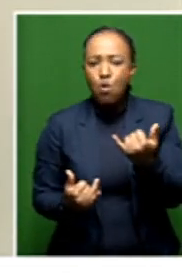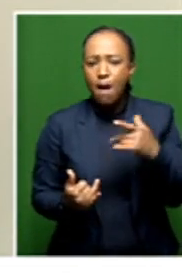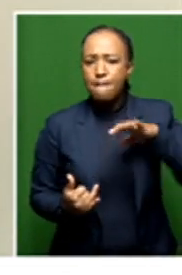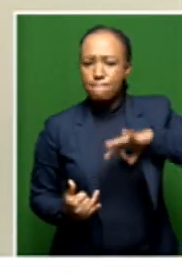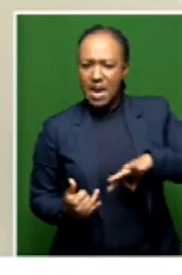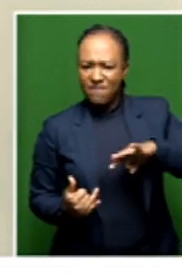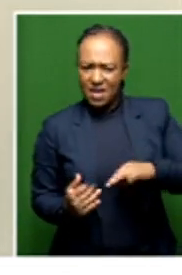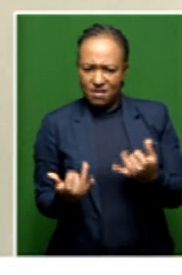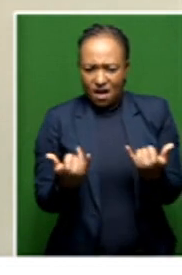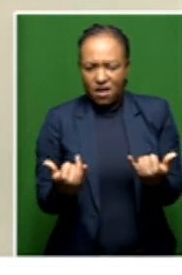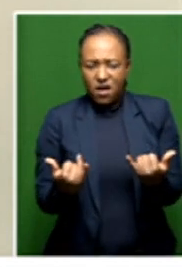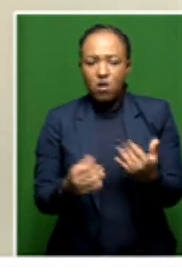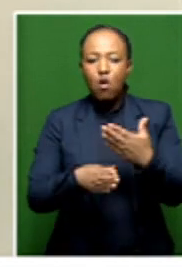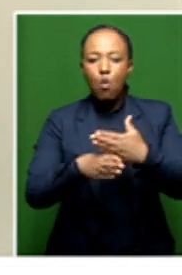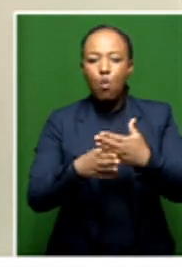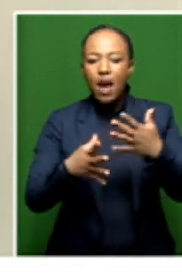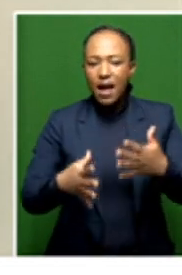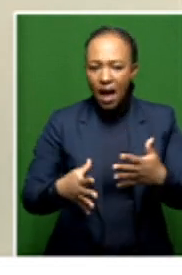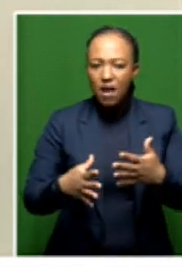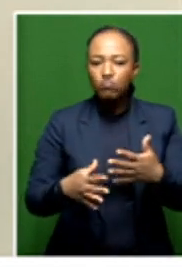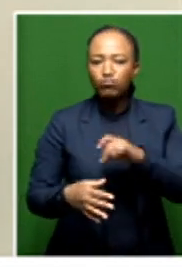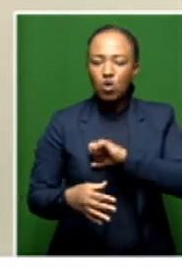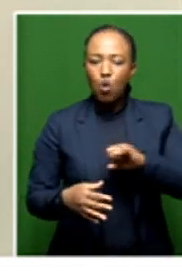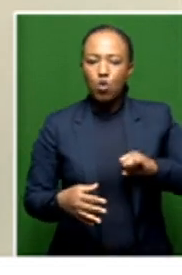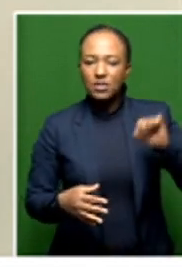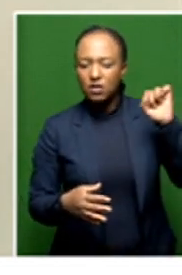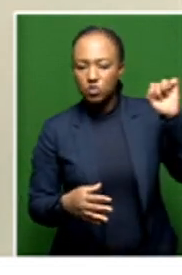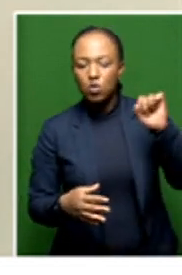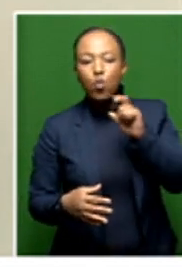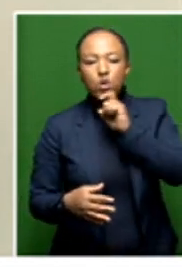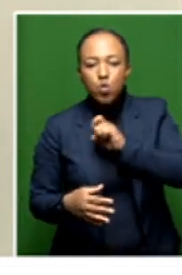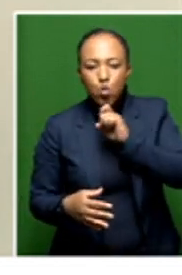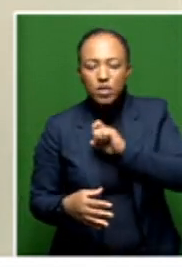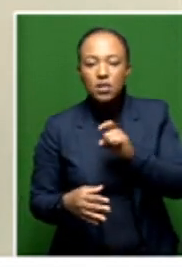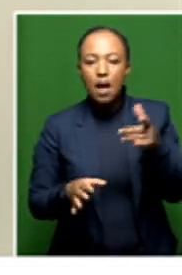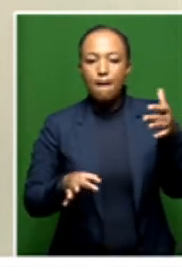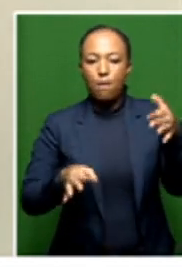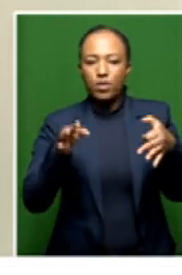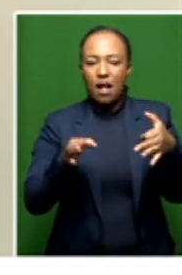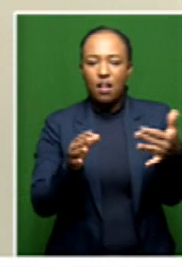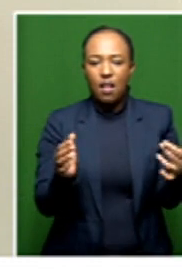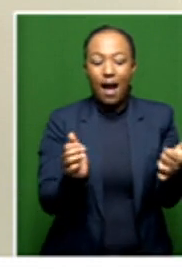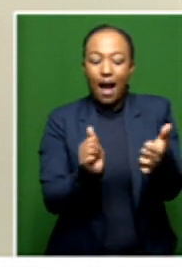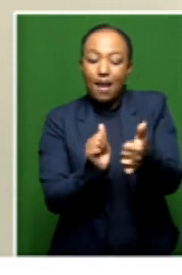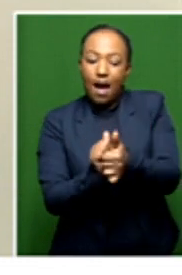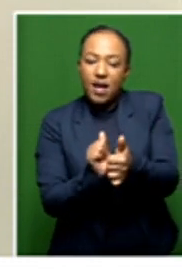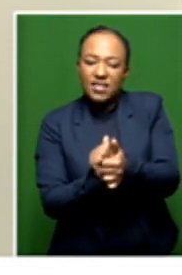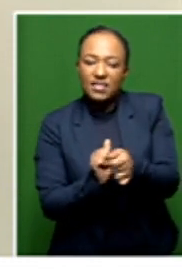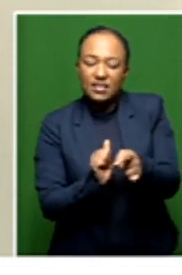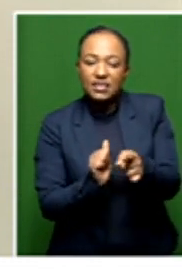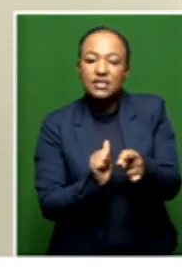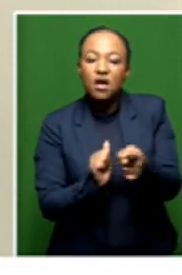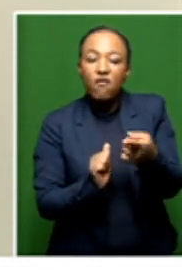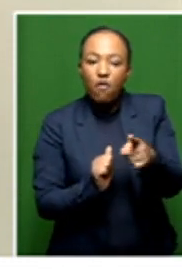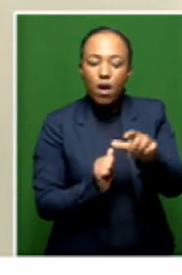have as workers, as COSATU, is to use our leverage of the political alliance and our political proximity